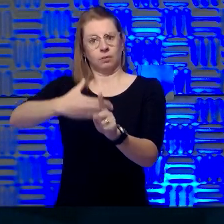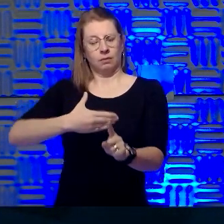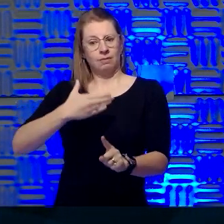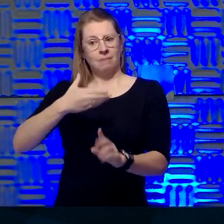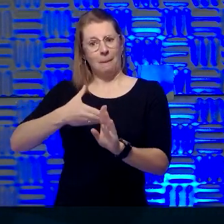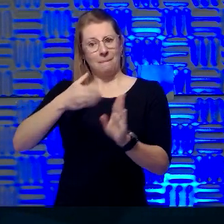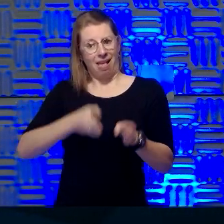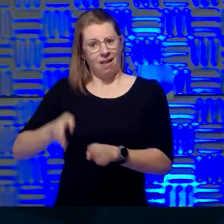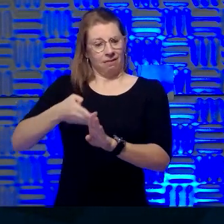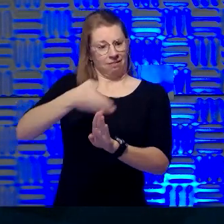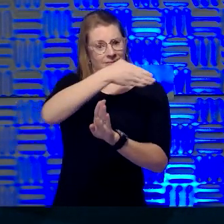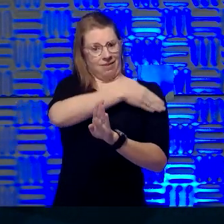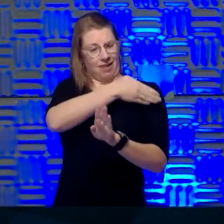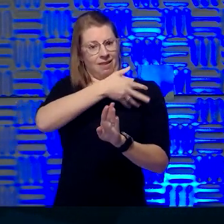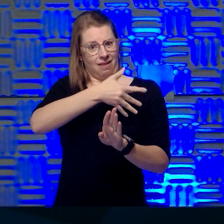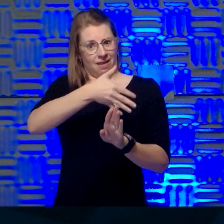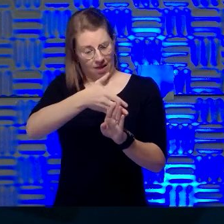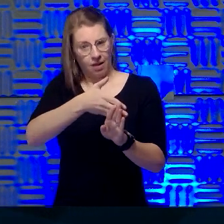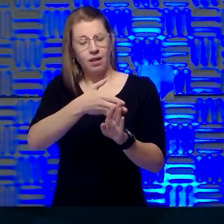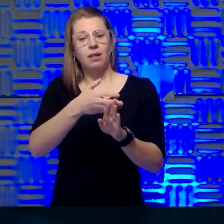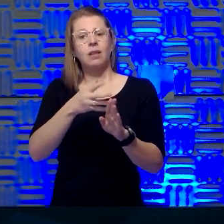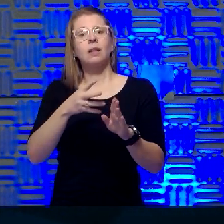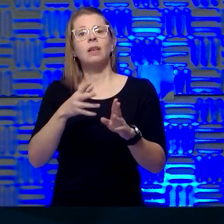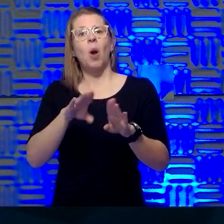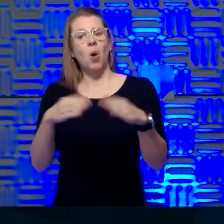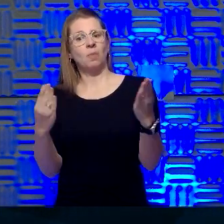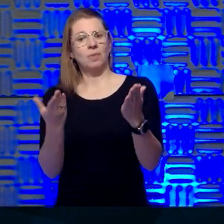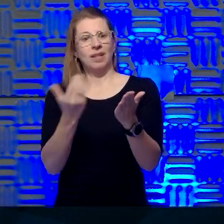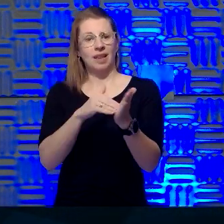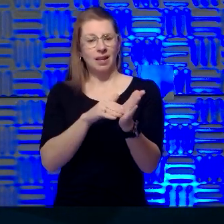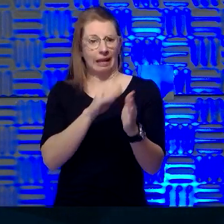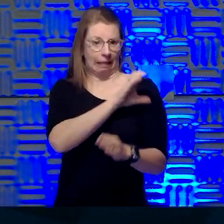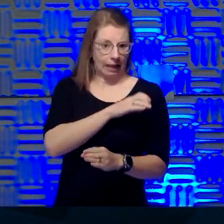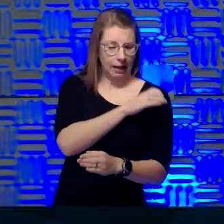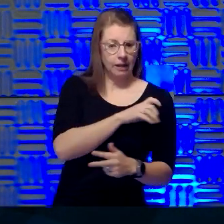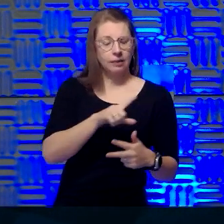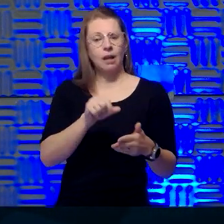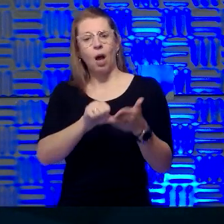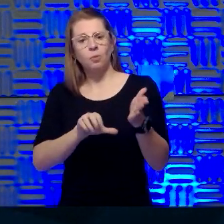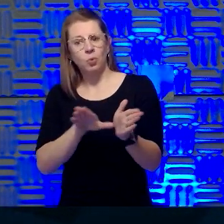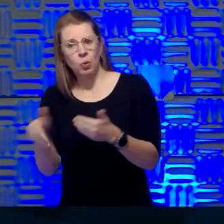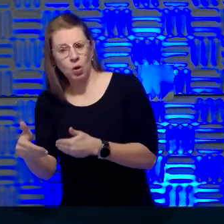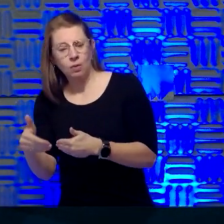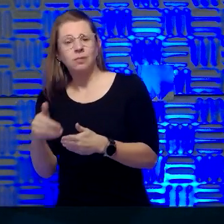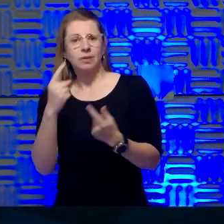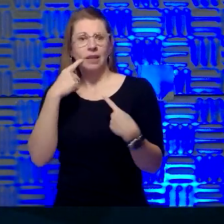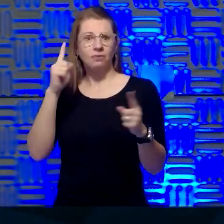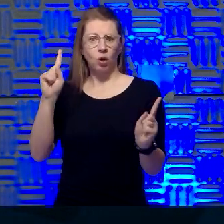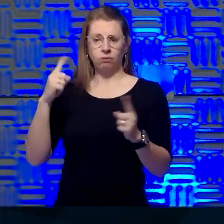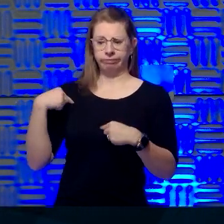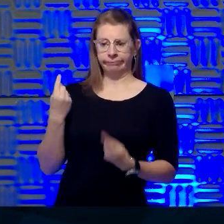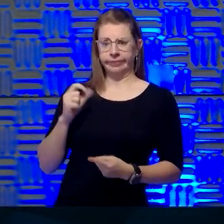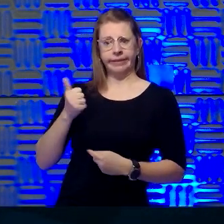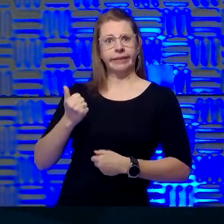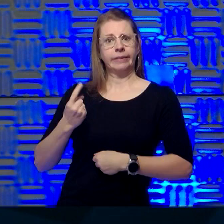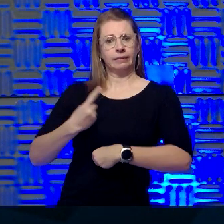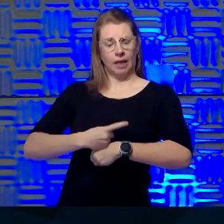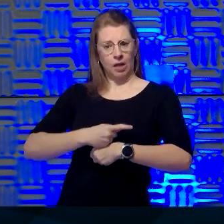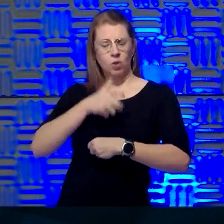and to the operating room, and we've been very successful in that in the last 10 days, and we'll continue to ramp that